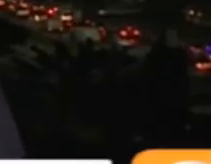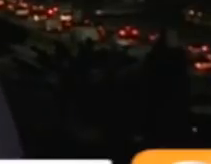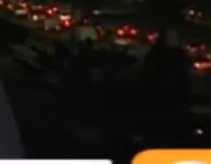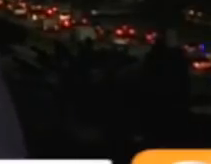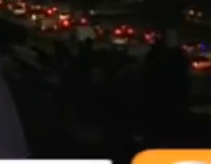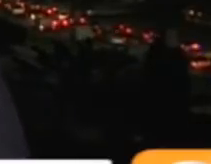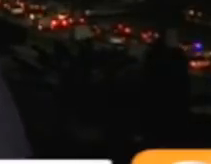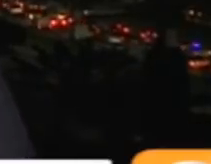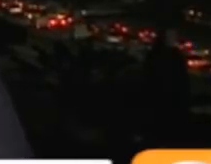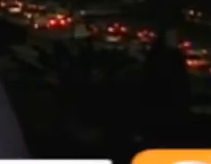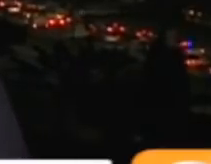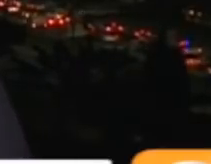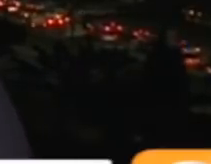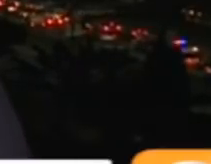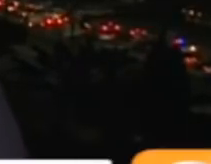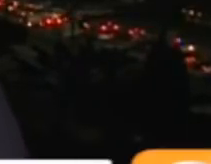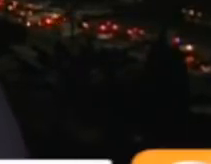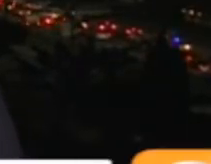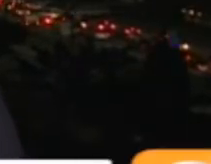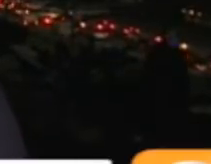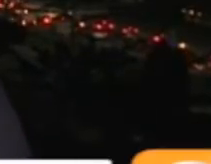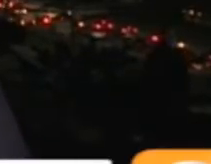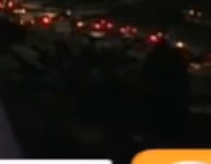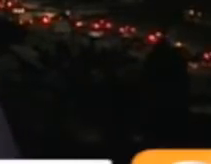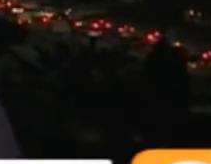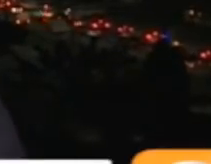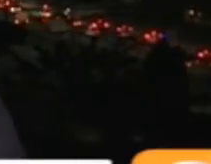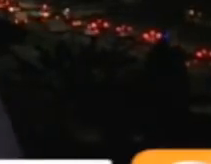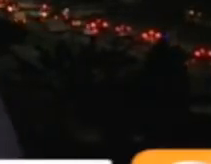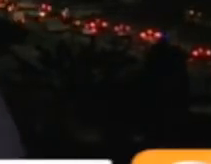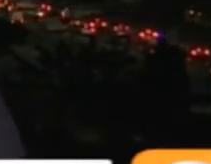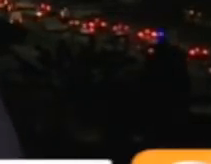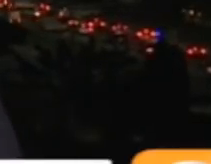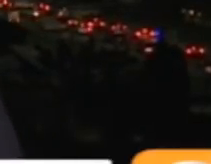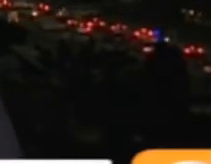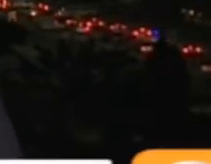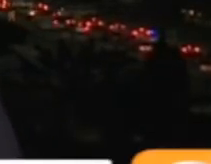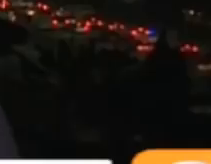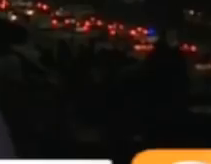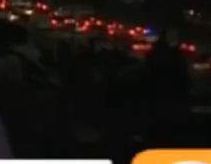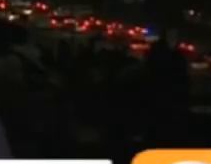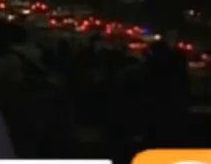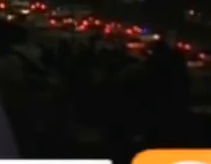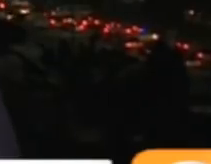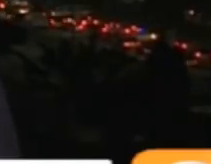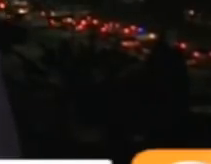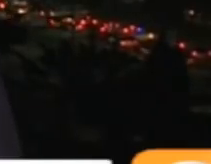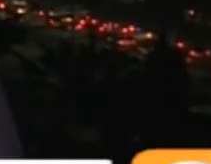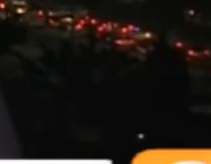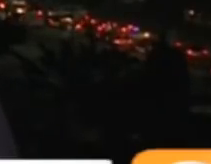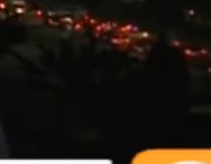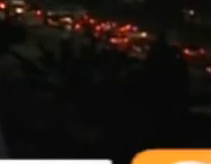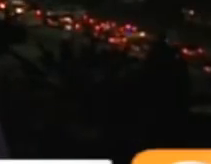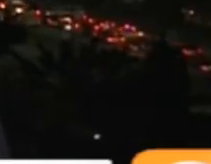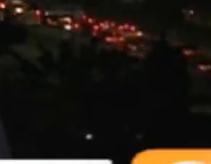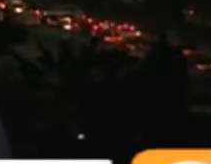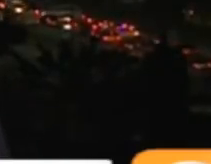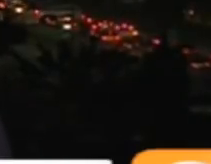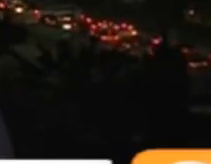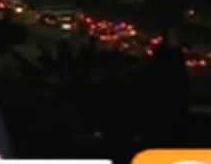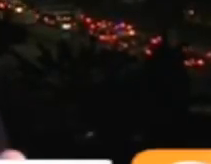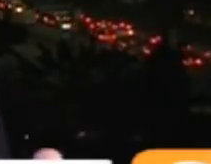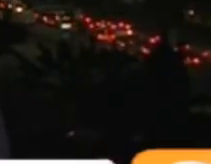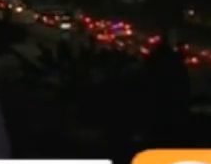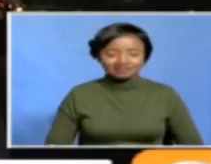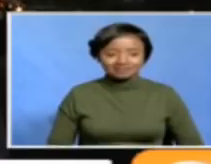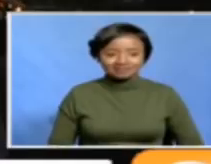you have to look at the numbers. 21 million people live in Lagos, 3 million cars on the road every day. Compare that with Kenya,